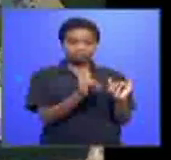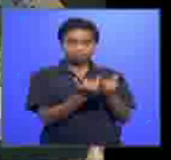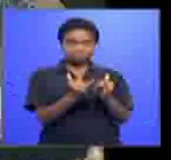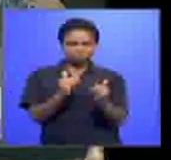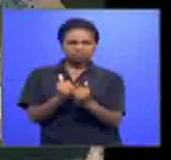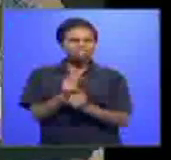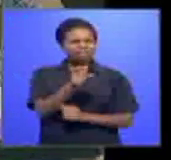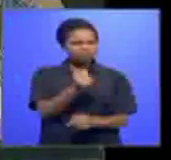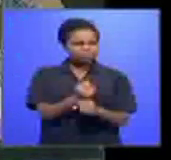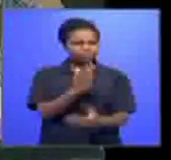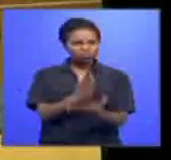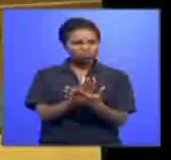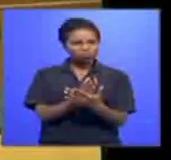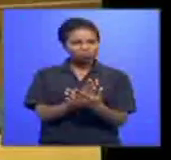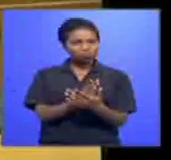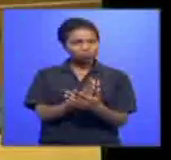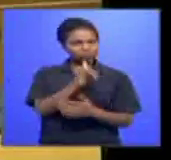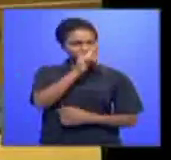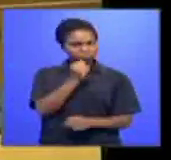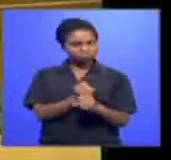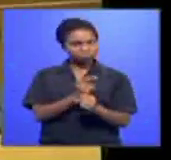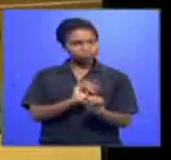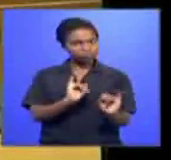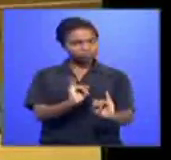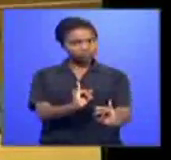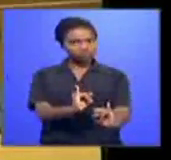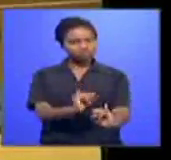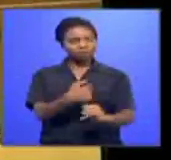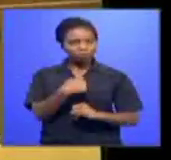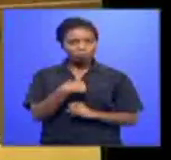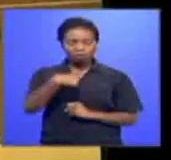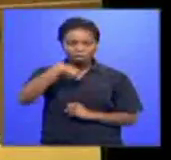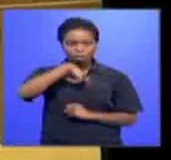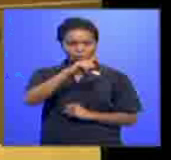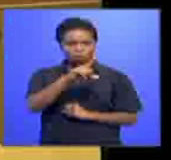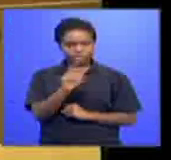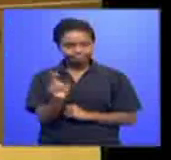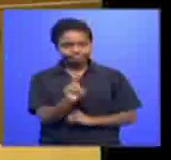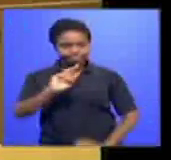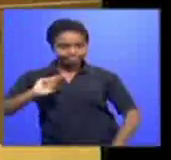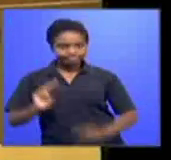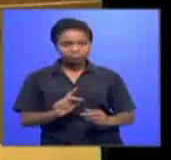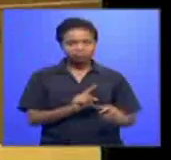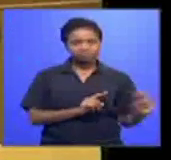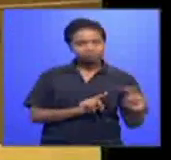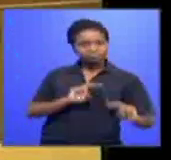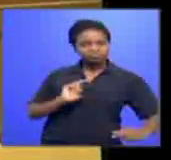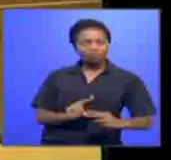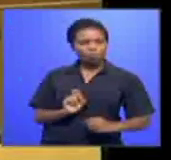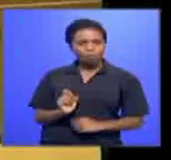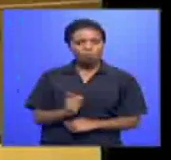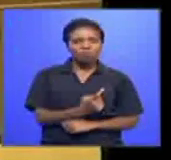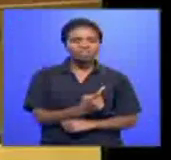against corruption seriously so that we tackle it from all angles. To